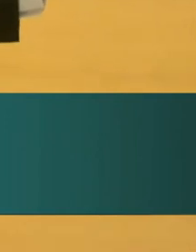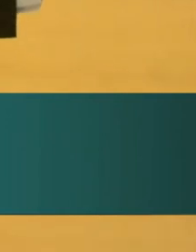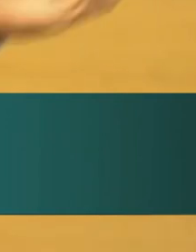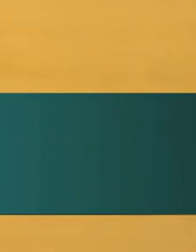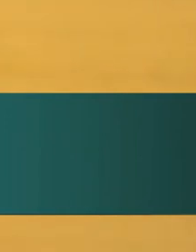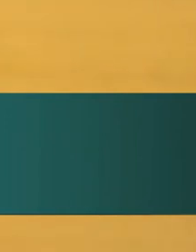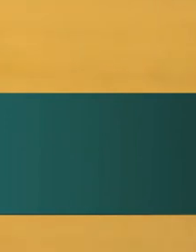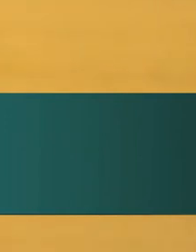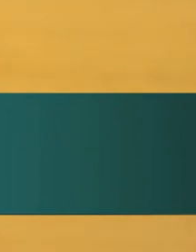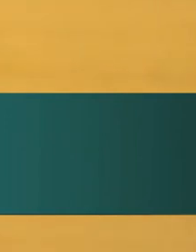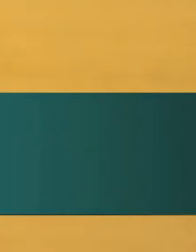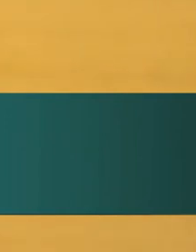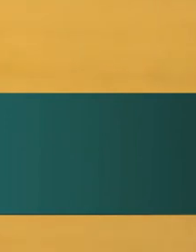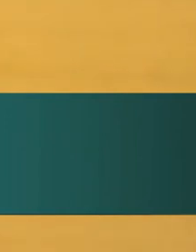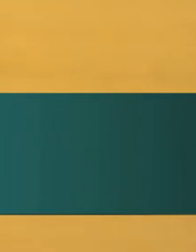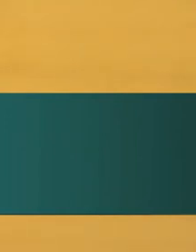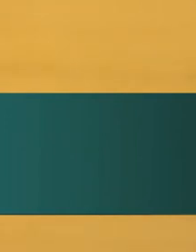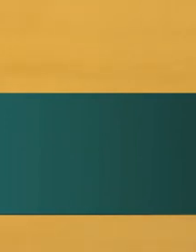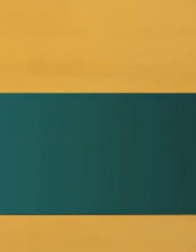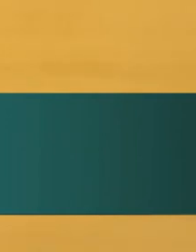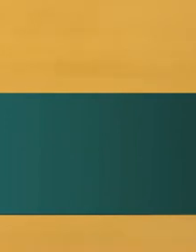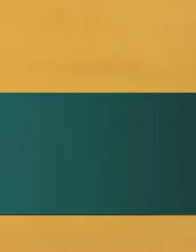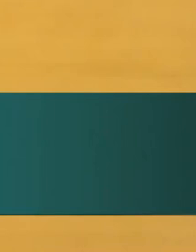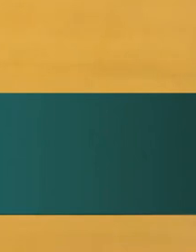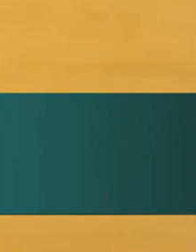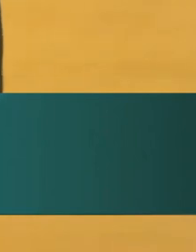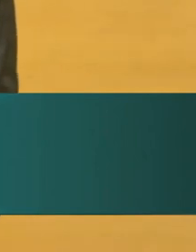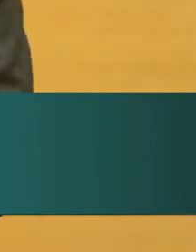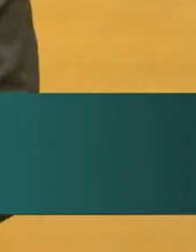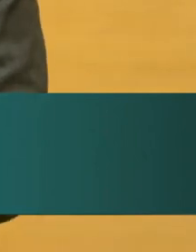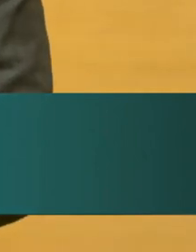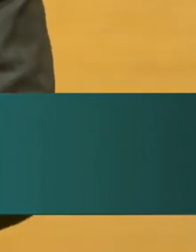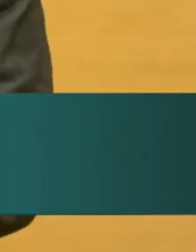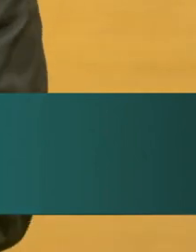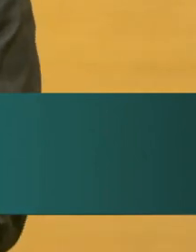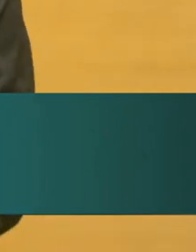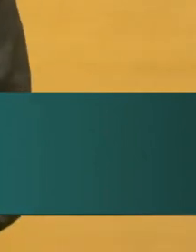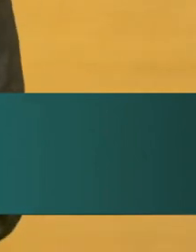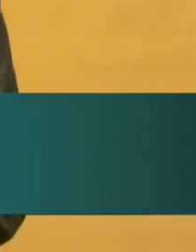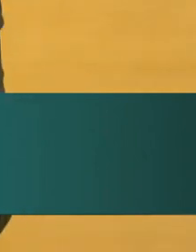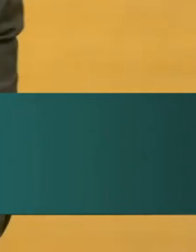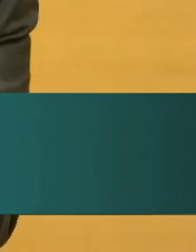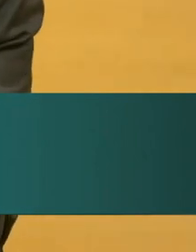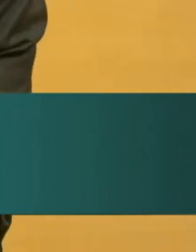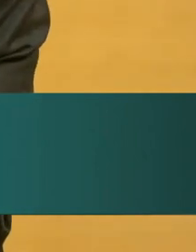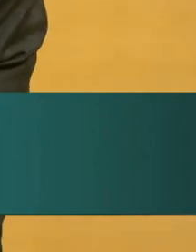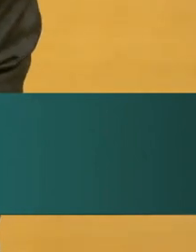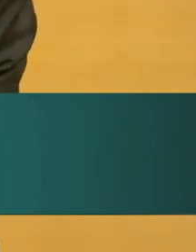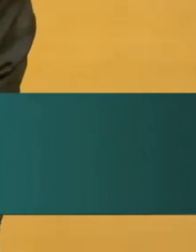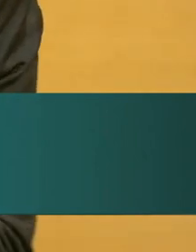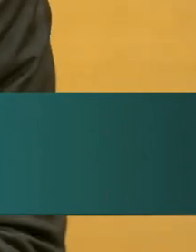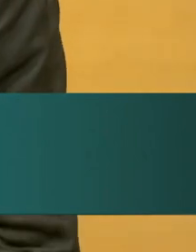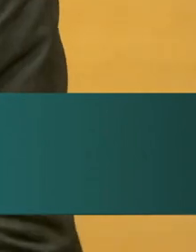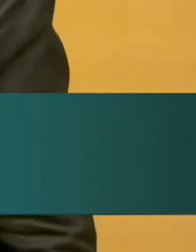I was weak, when he made me strong, and then at my age, I'm still running. You cannot hear